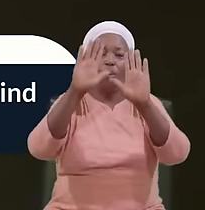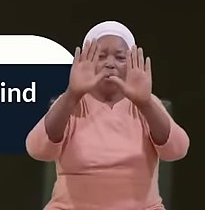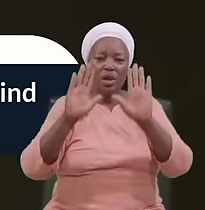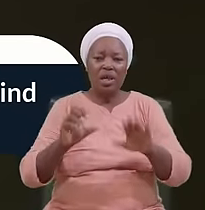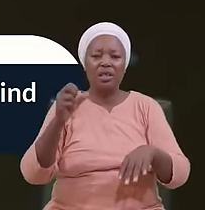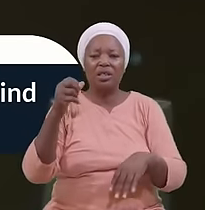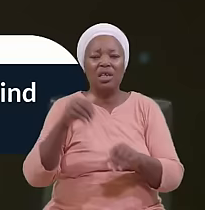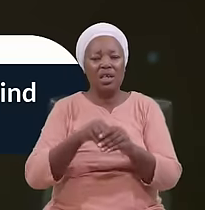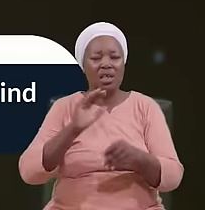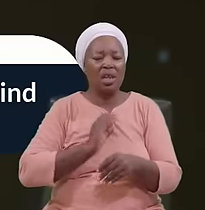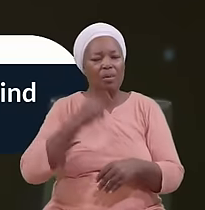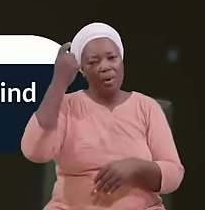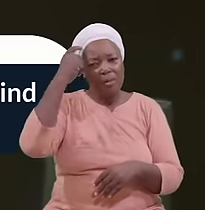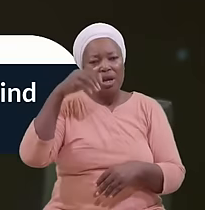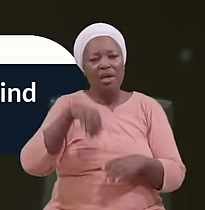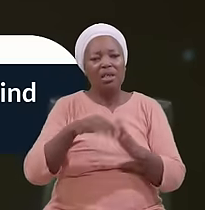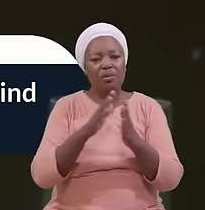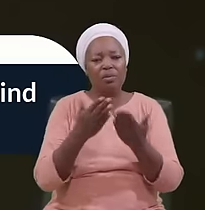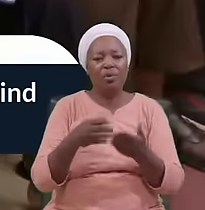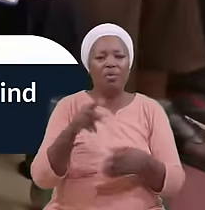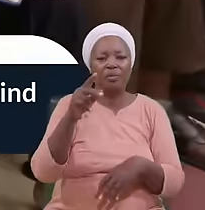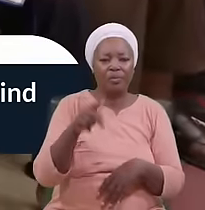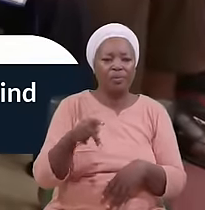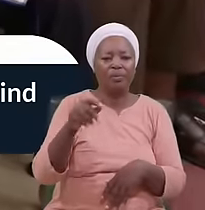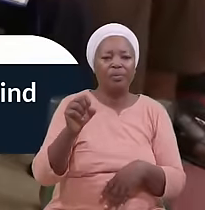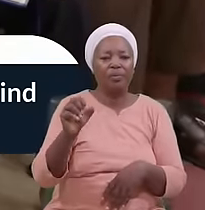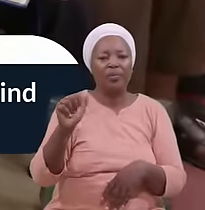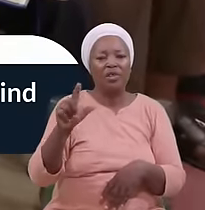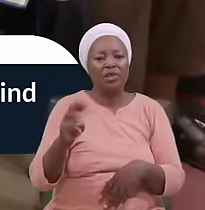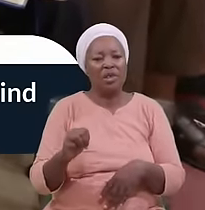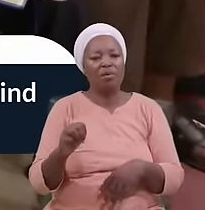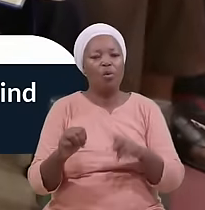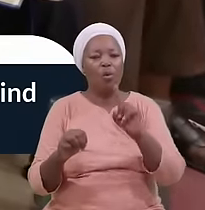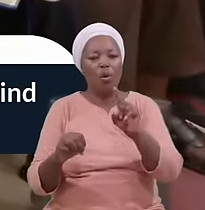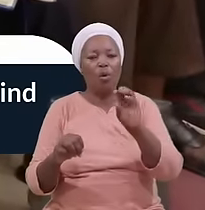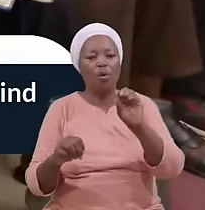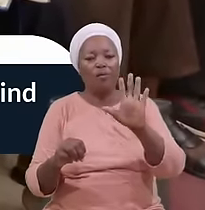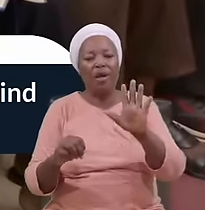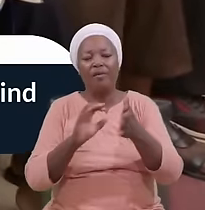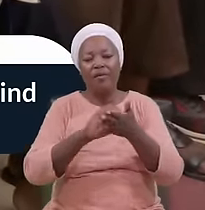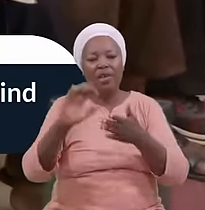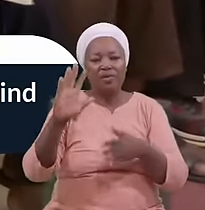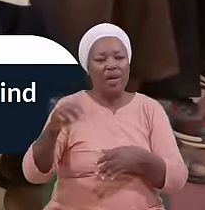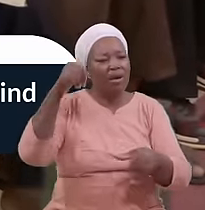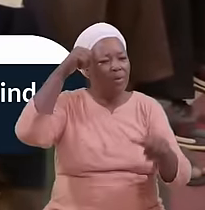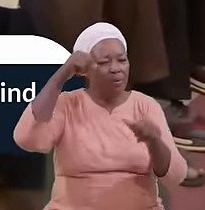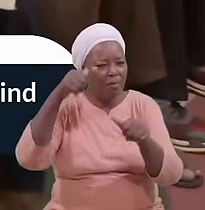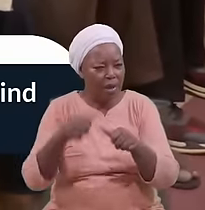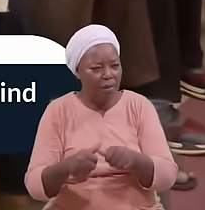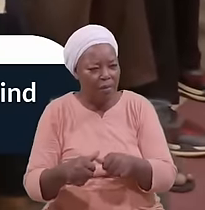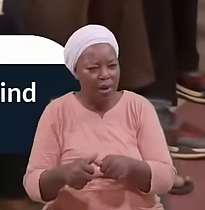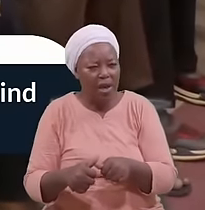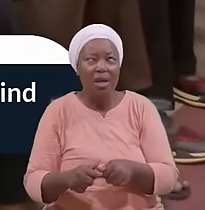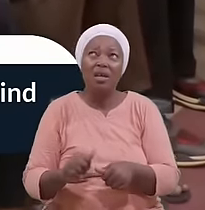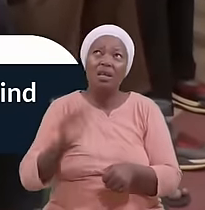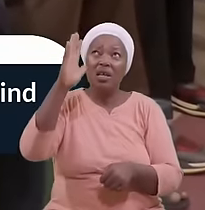mind. In Psalm 105, I'm reading from verse 5. Remember his